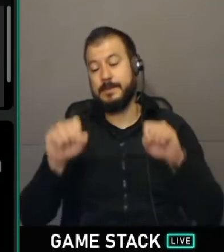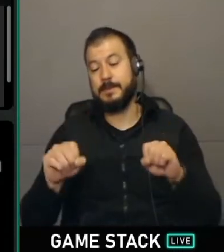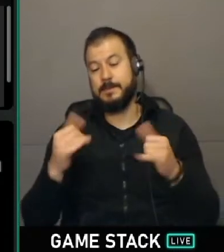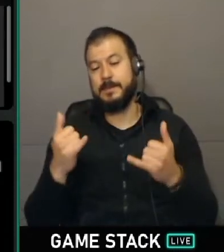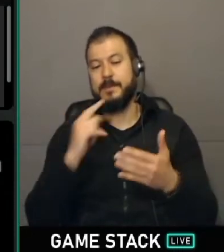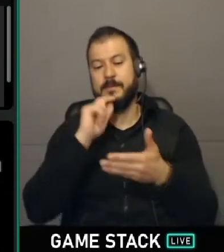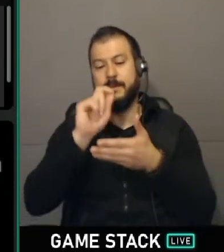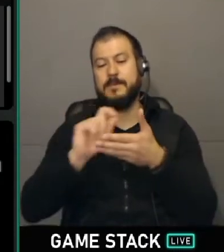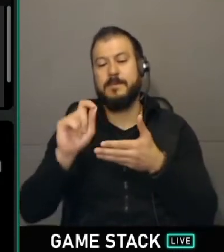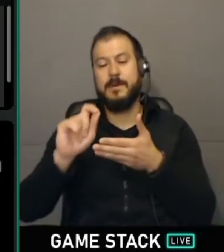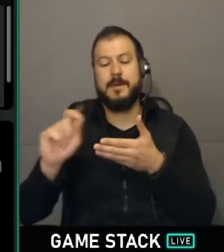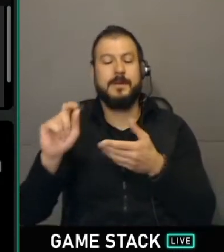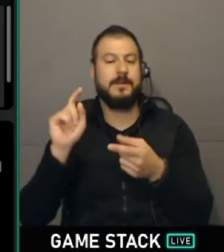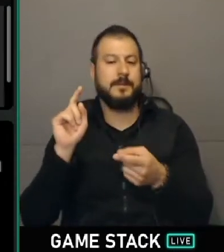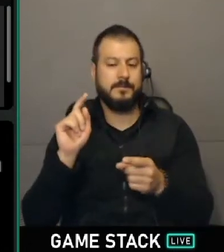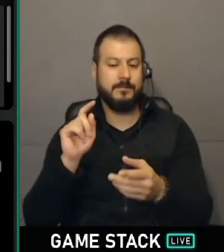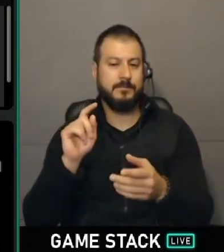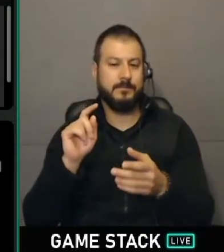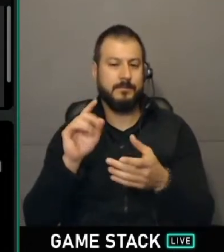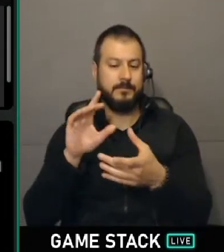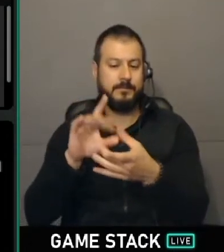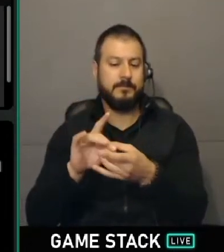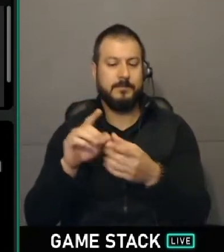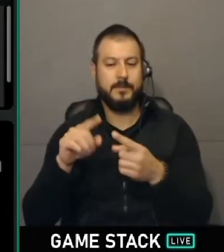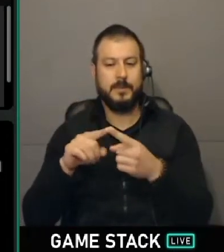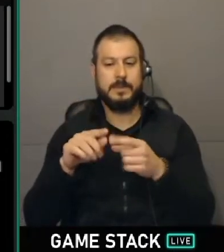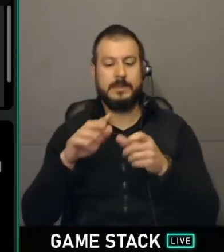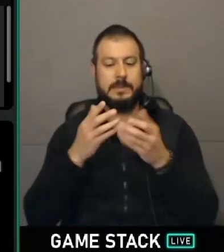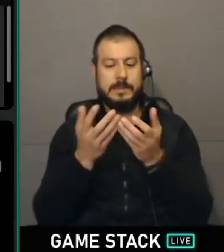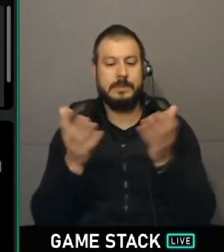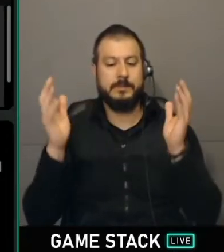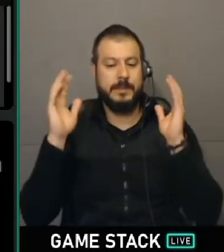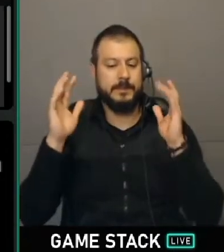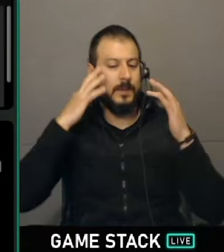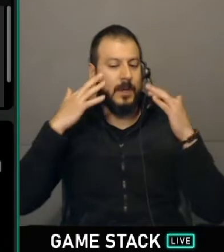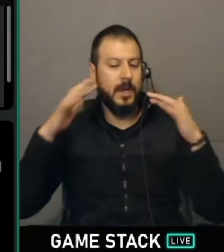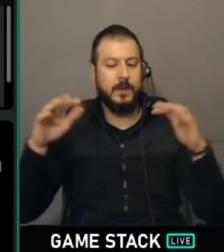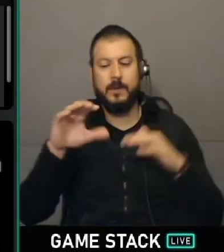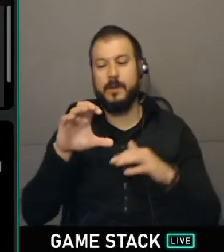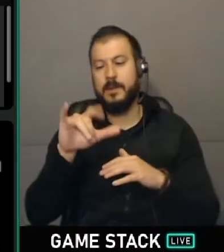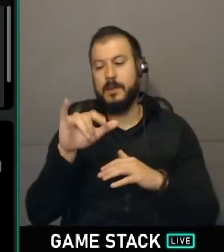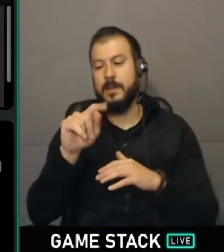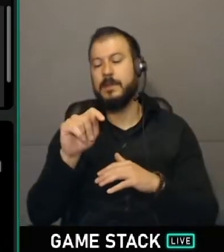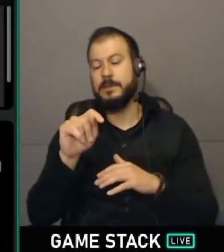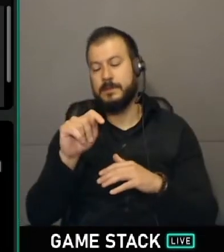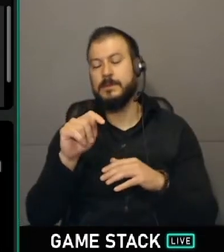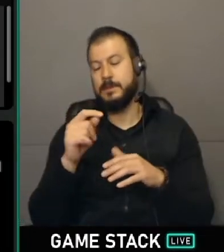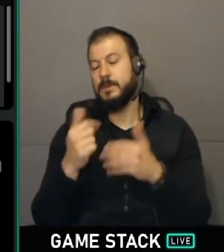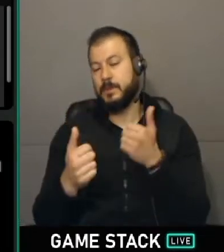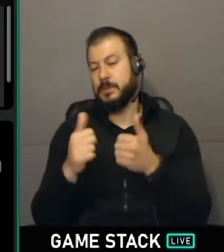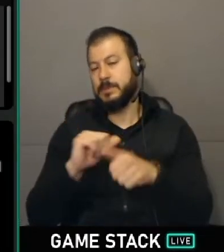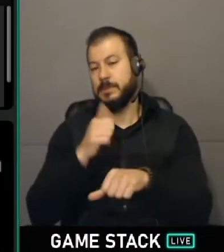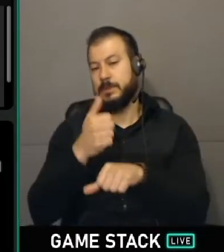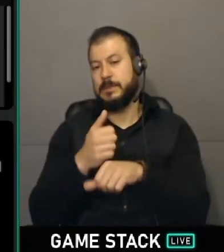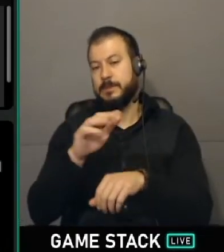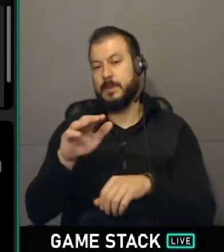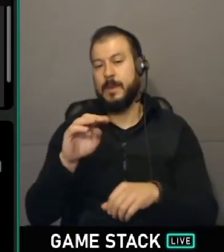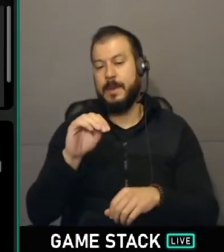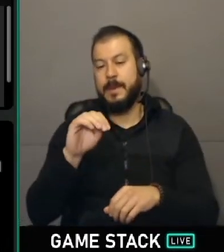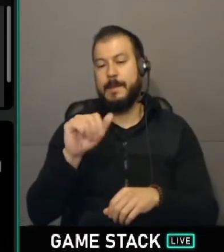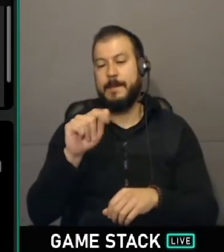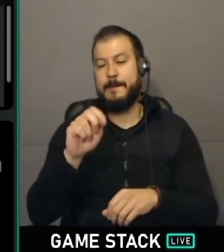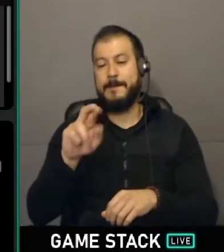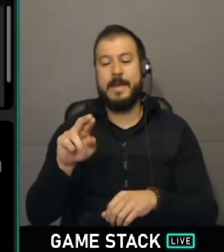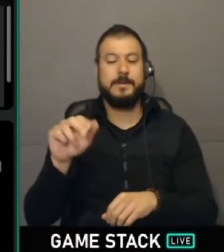to a spatial audio client, which sets up your master audio bus